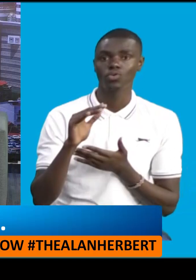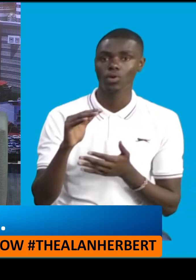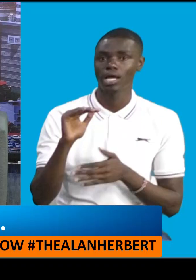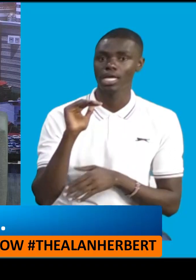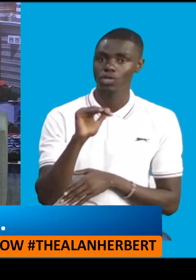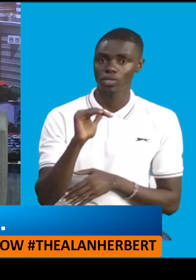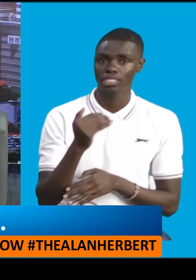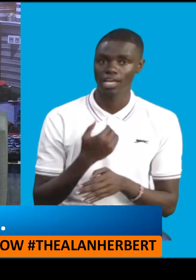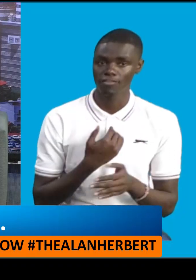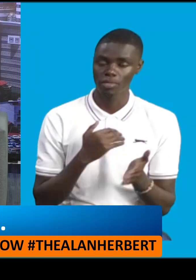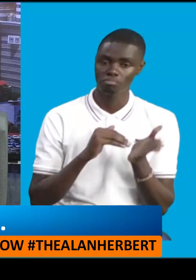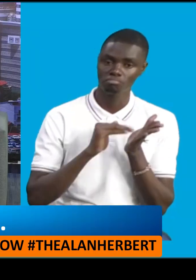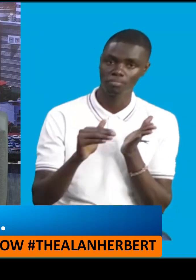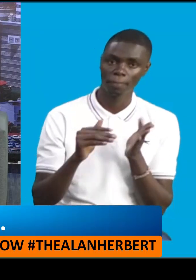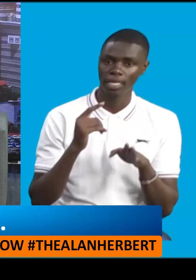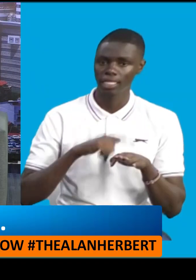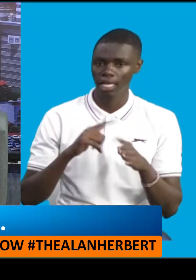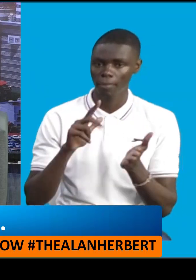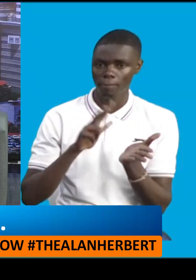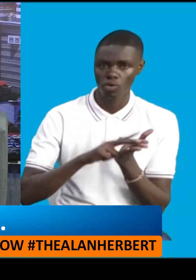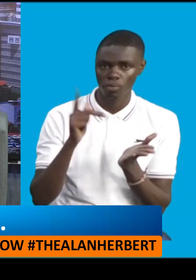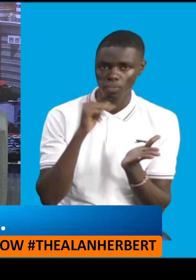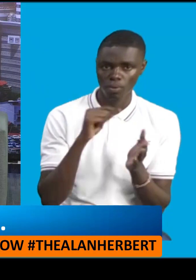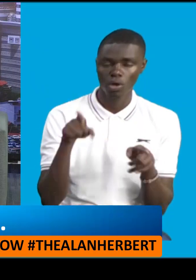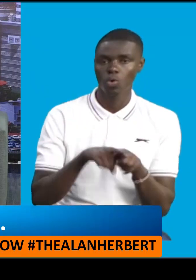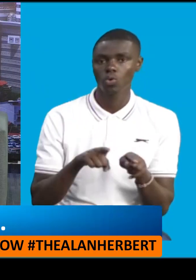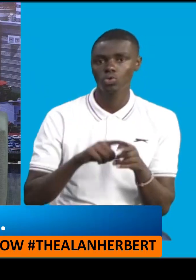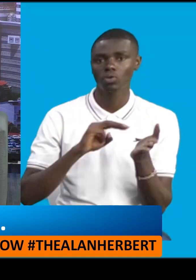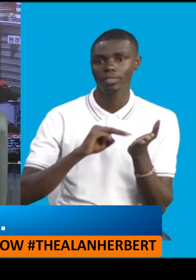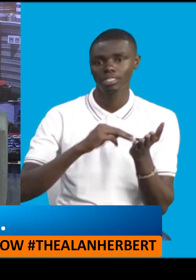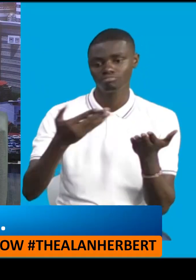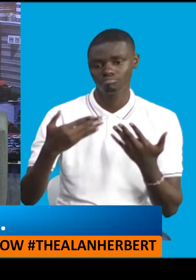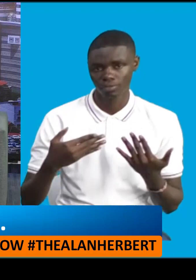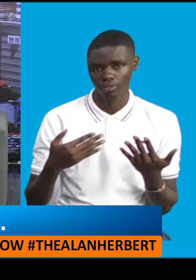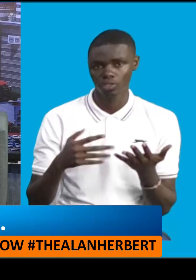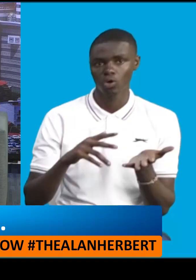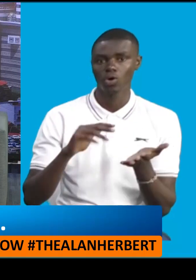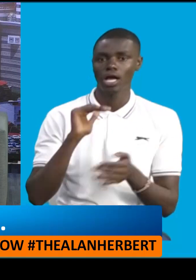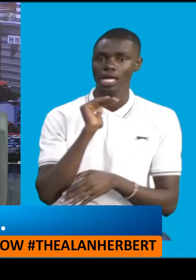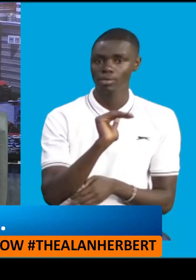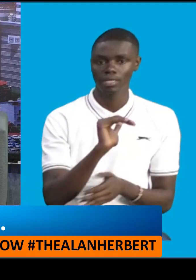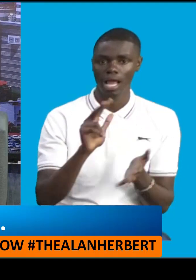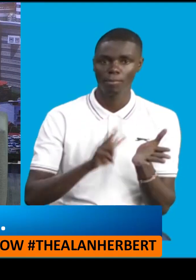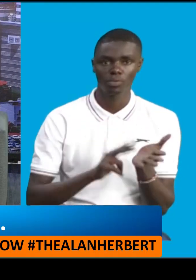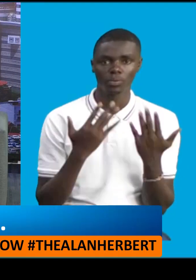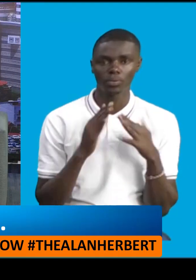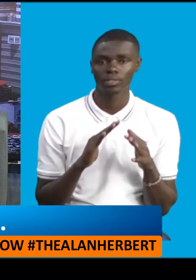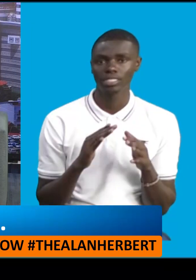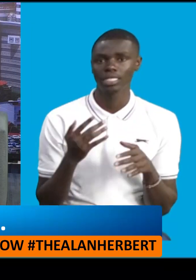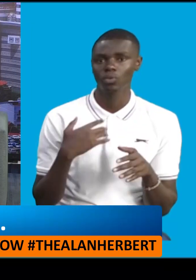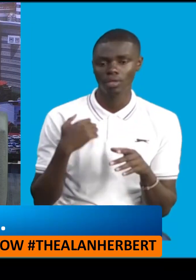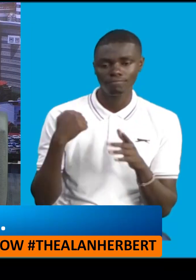that your request has been sent. And when it is approved, you also receive a message that your request has been